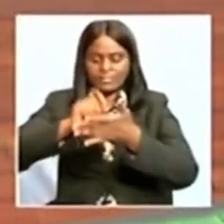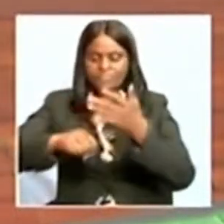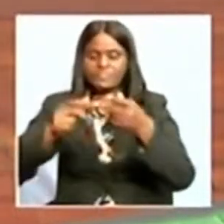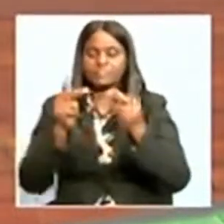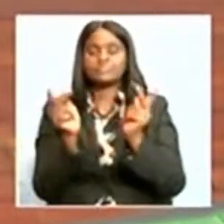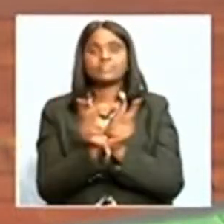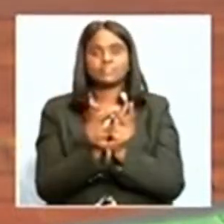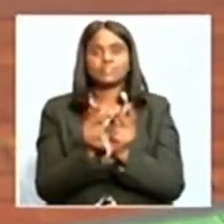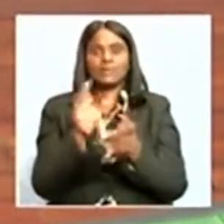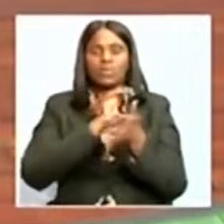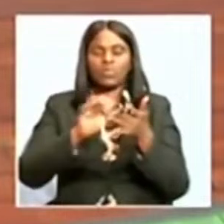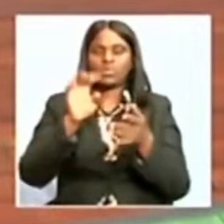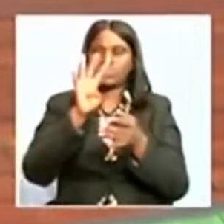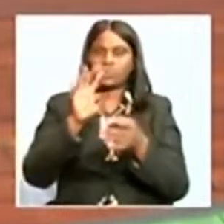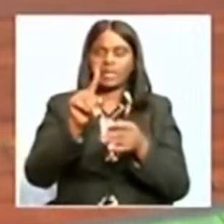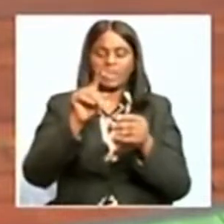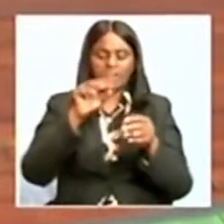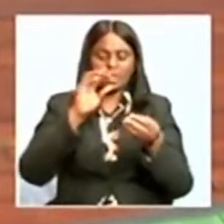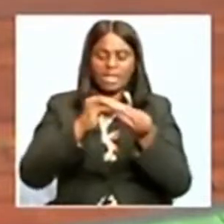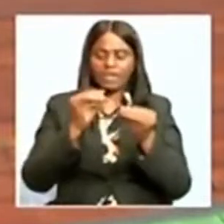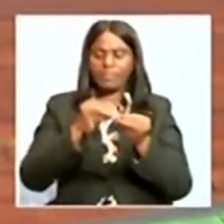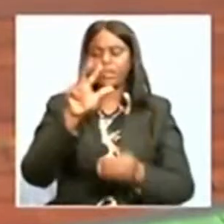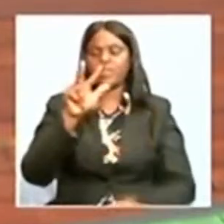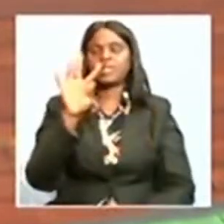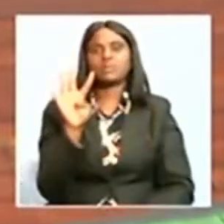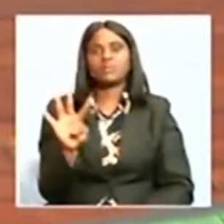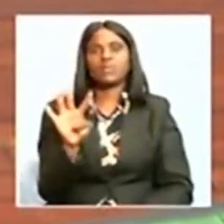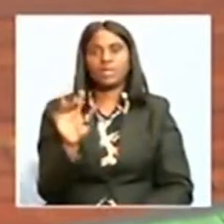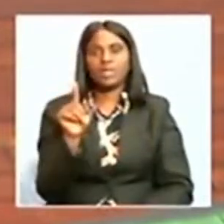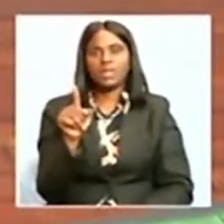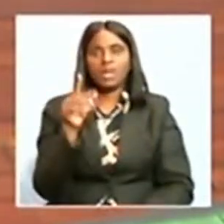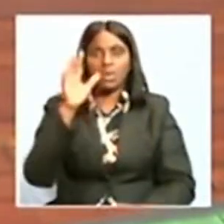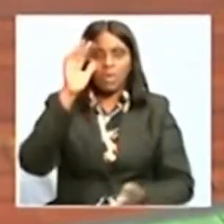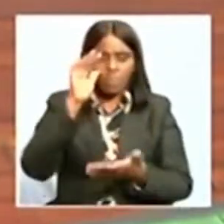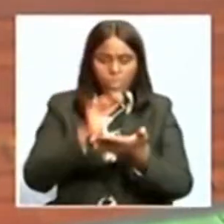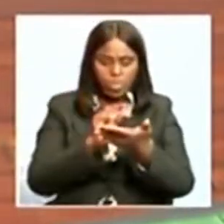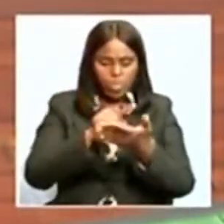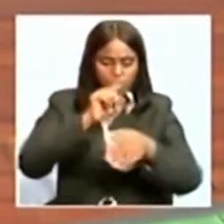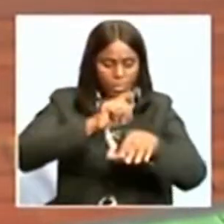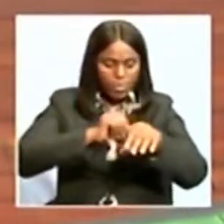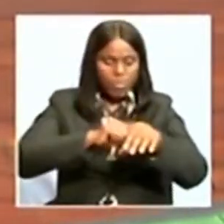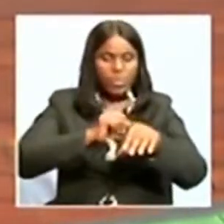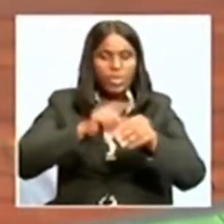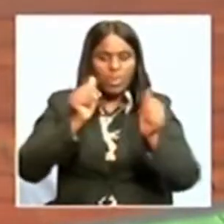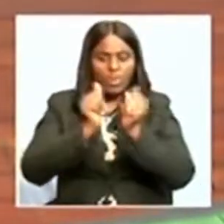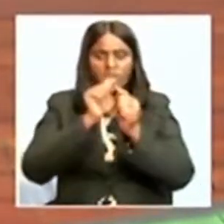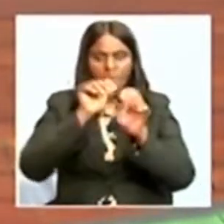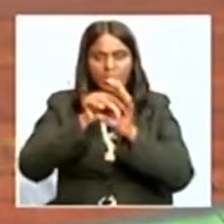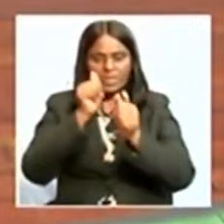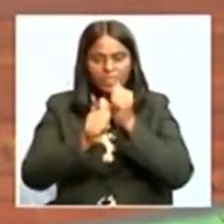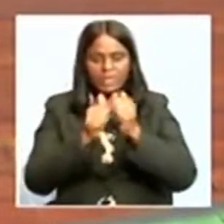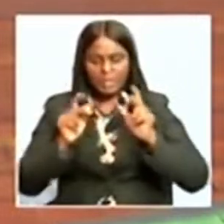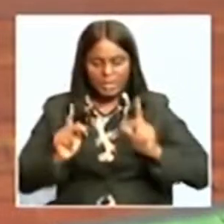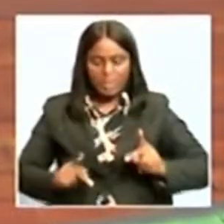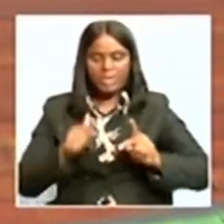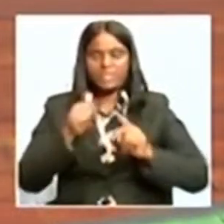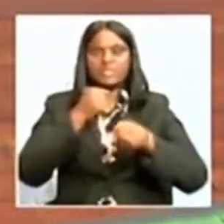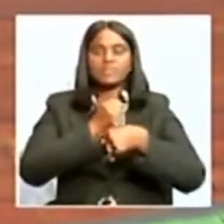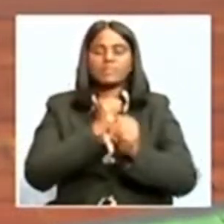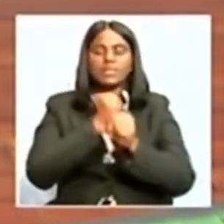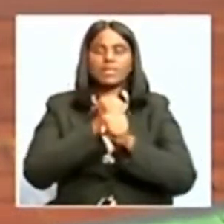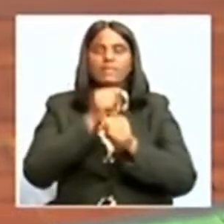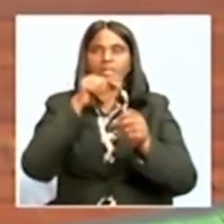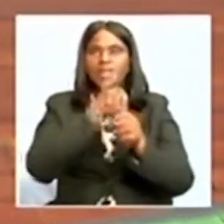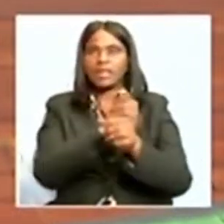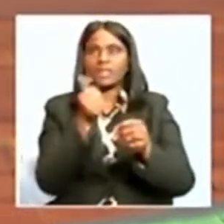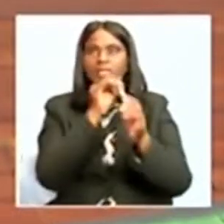port. Clause 4 amends Section 34 so as to reduce the period of time within which a person making an entry of